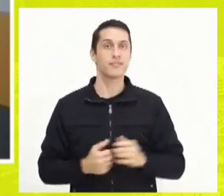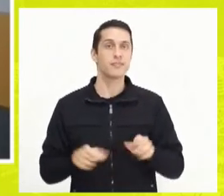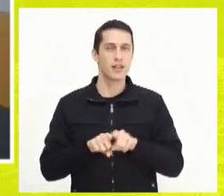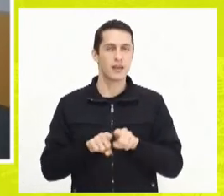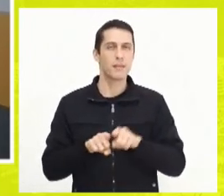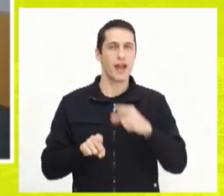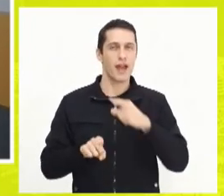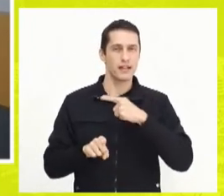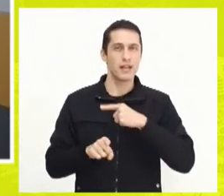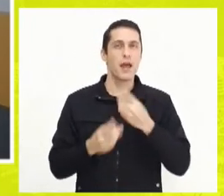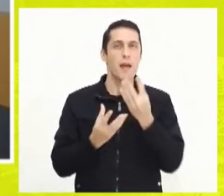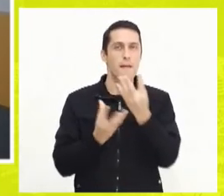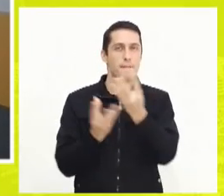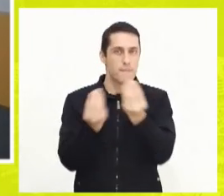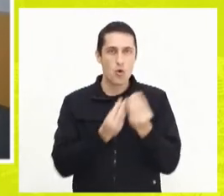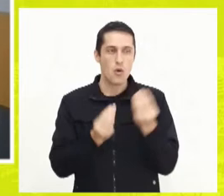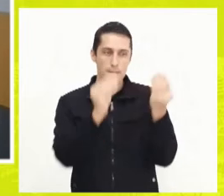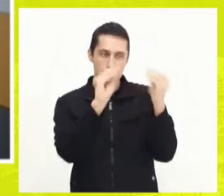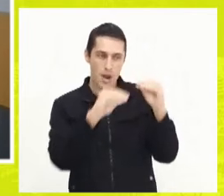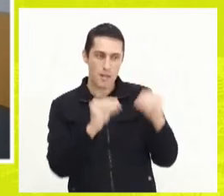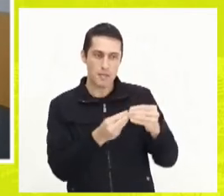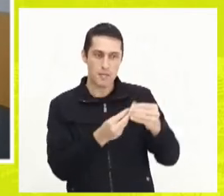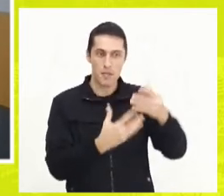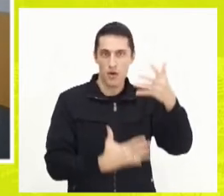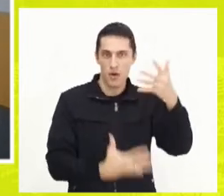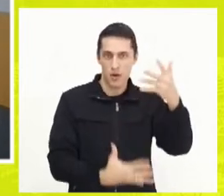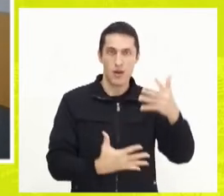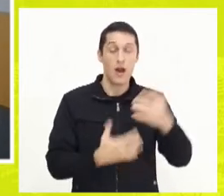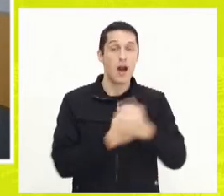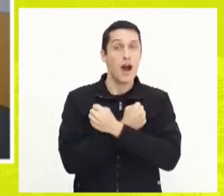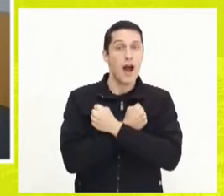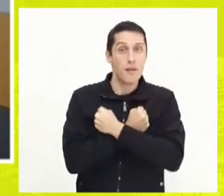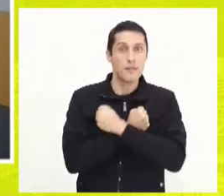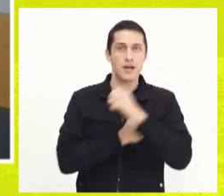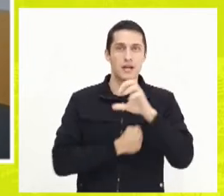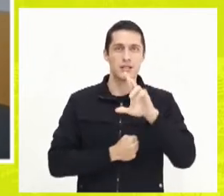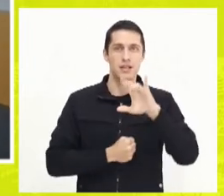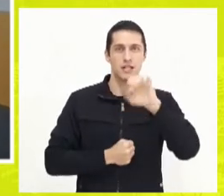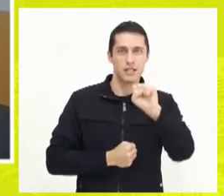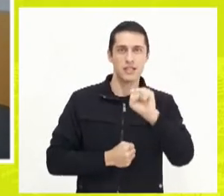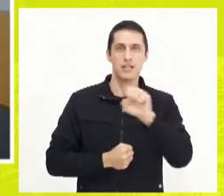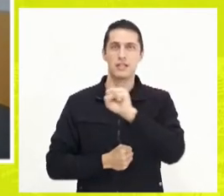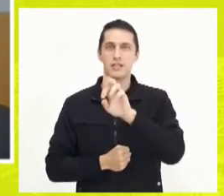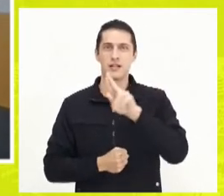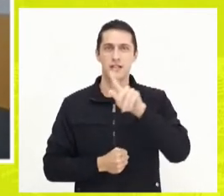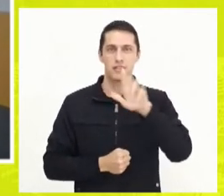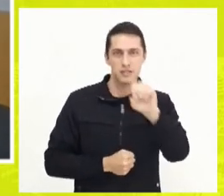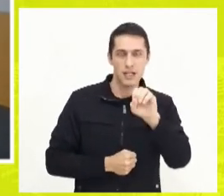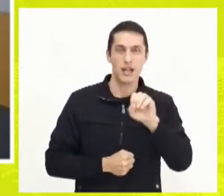going to uh say that we are having a lot of positive comments uh